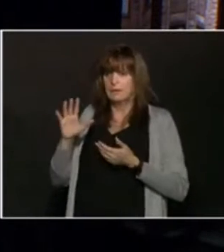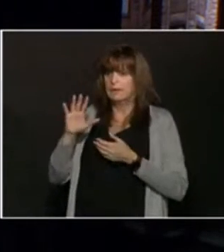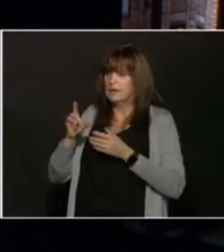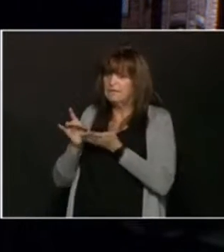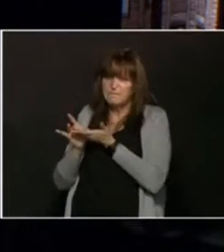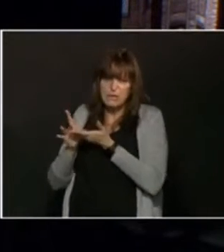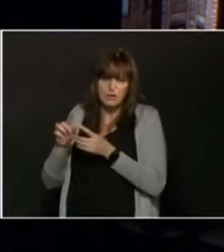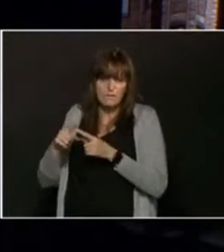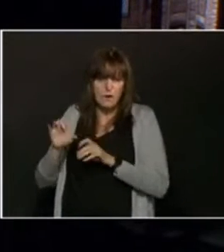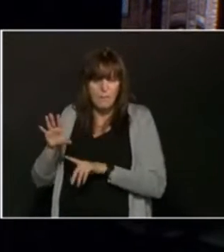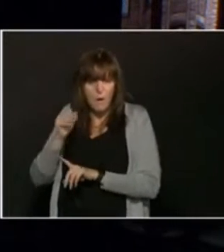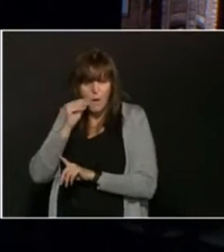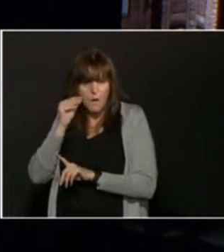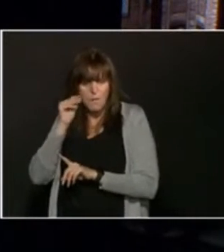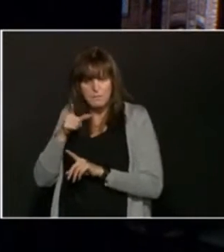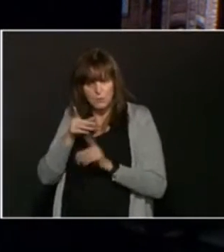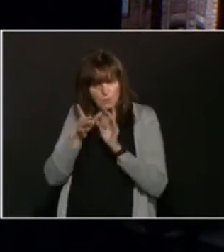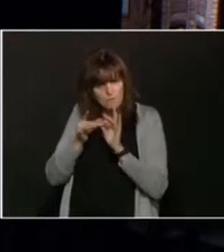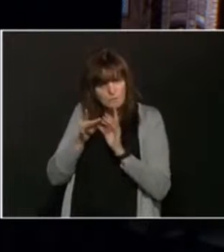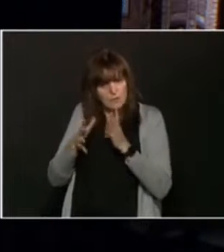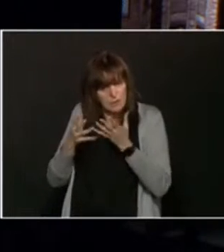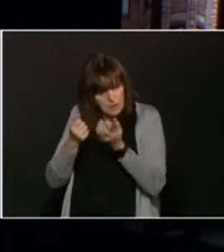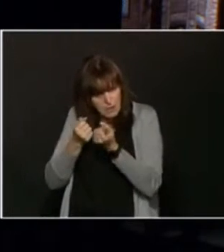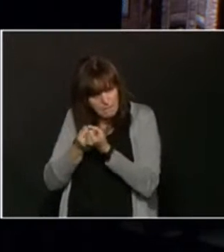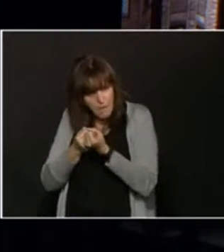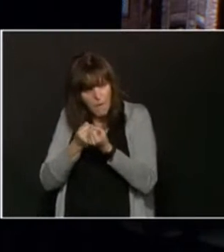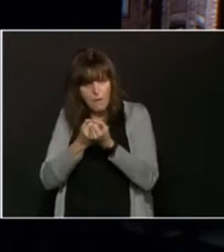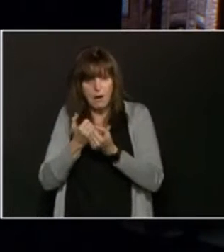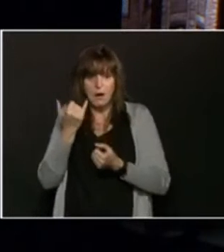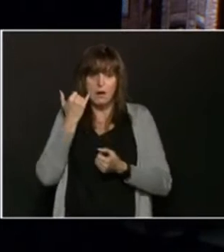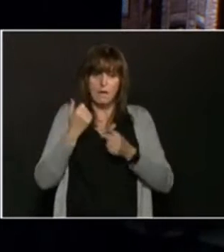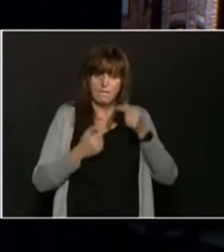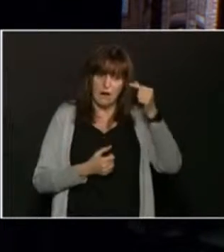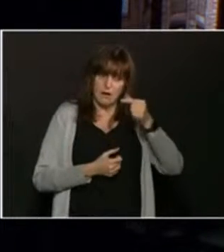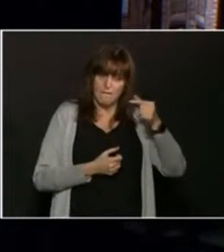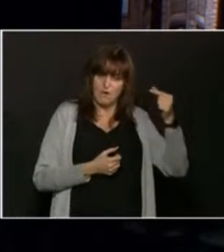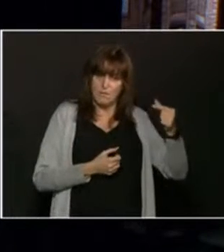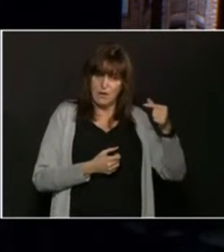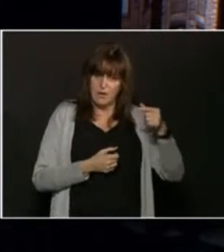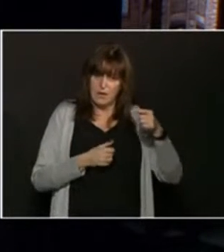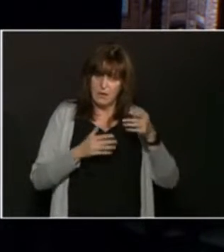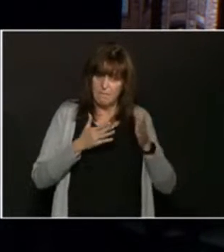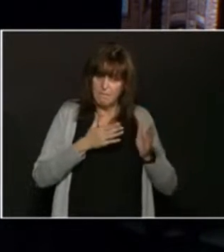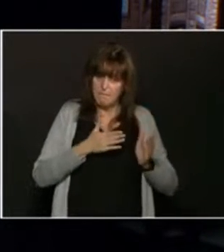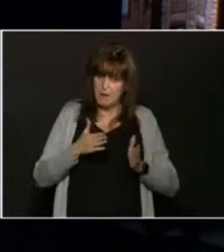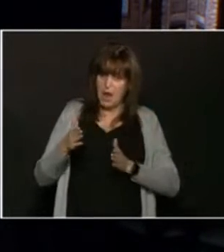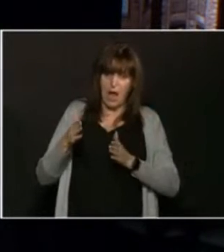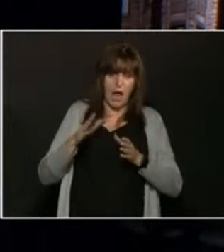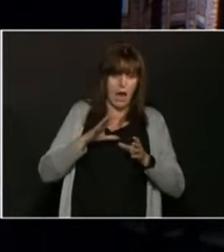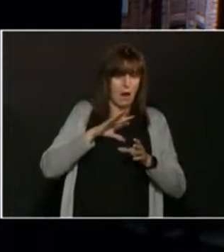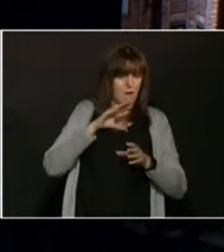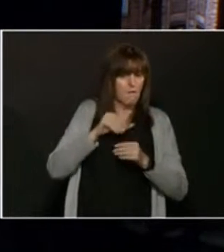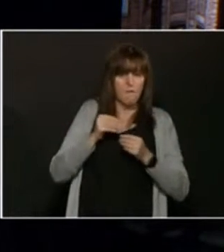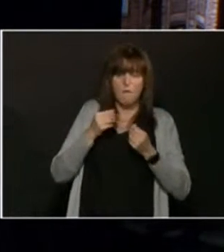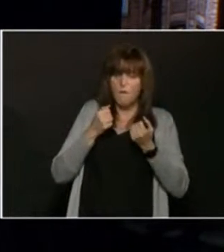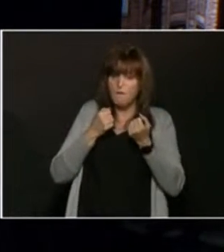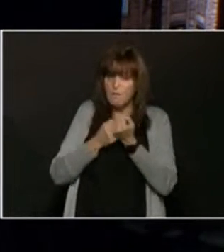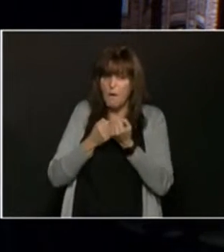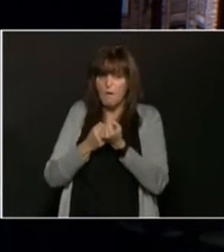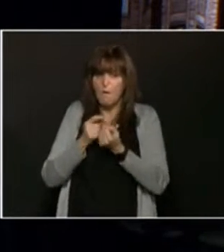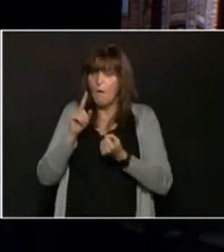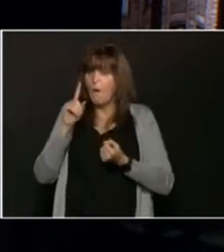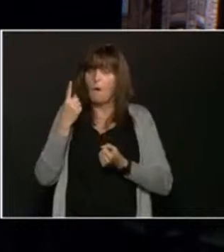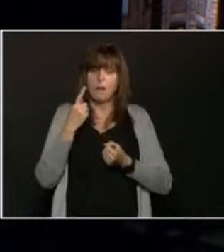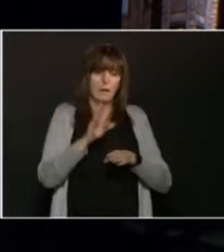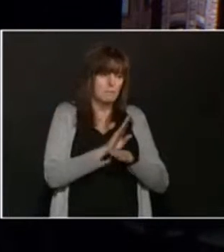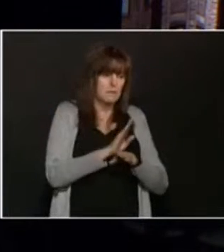forward with does not include greater social supports and relies exclusively on business closures and